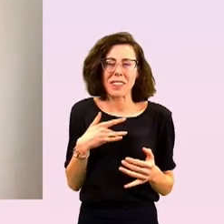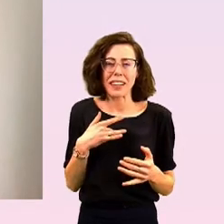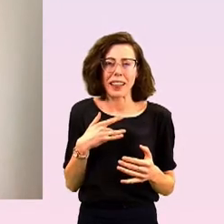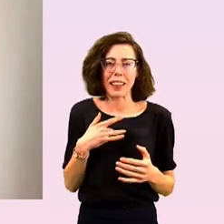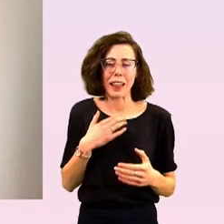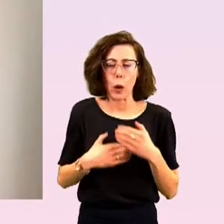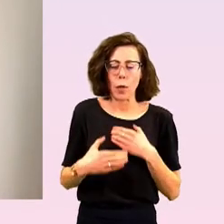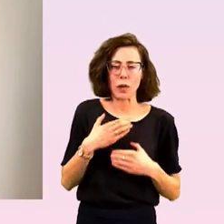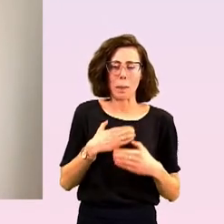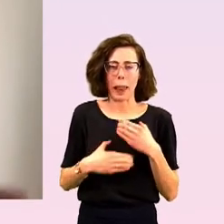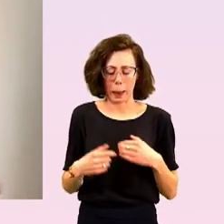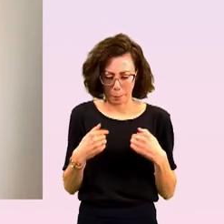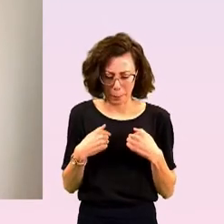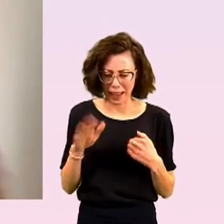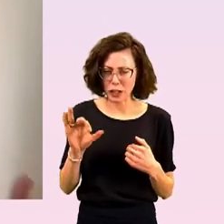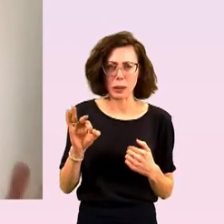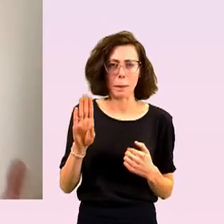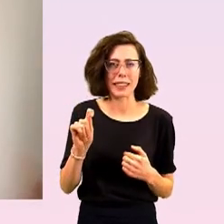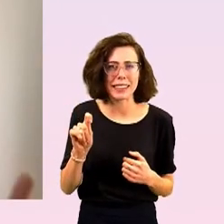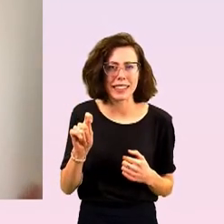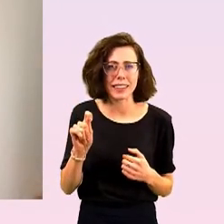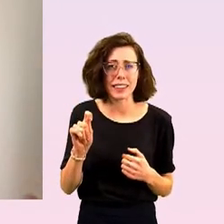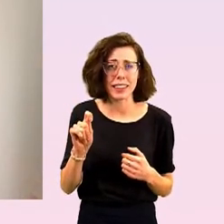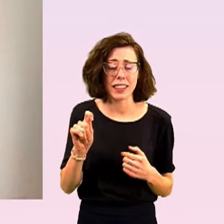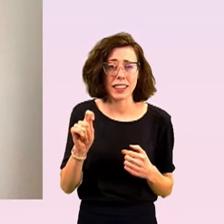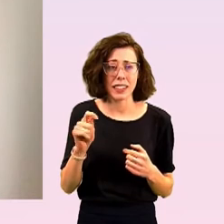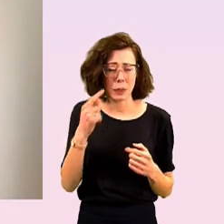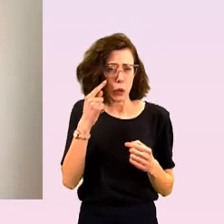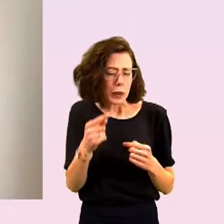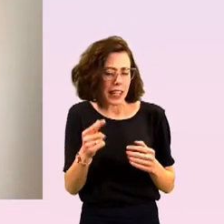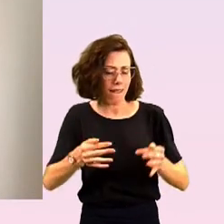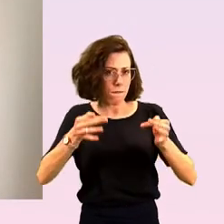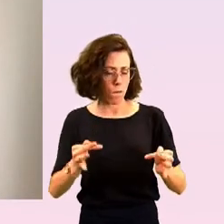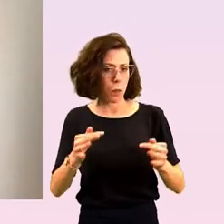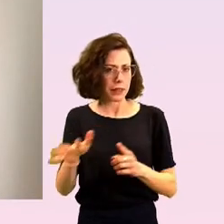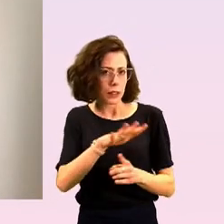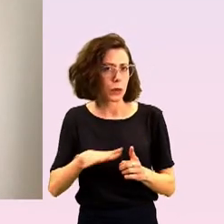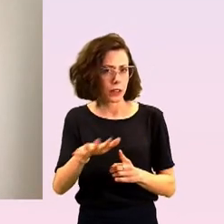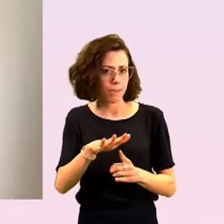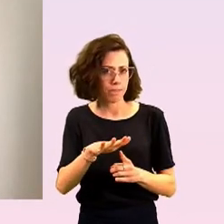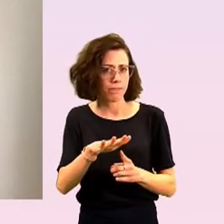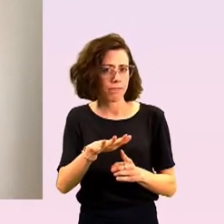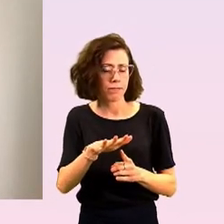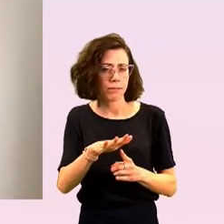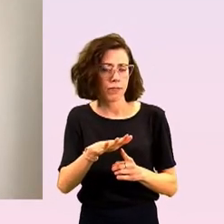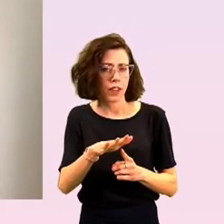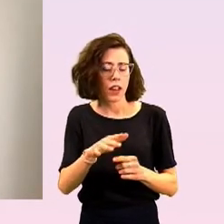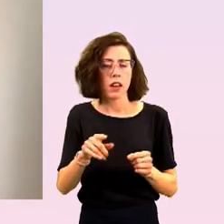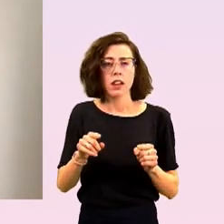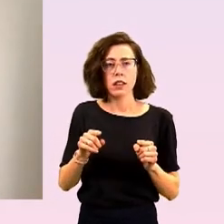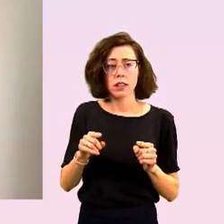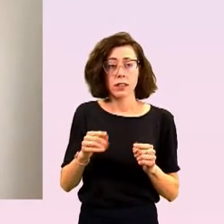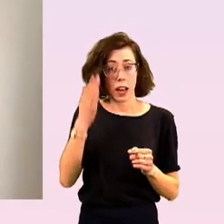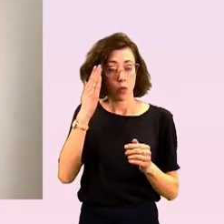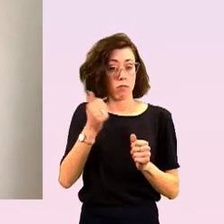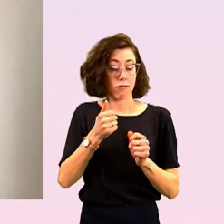being LGBT, particularly in these formal situations. And apart from the